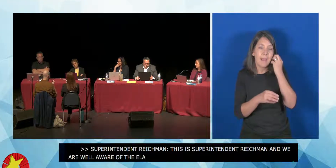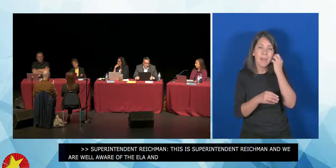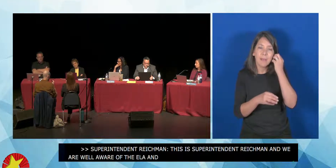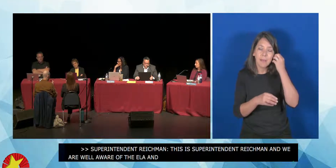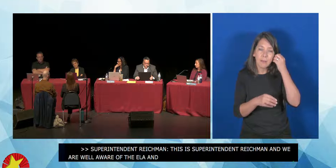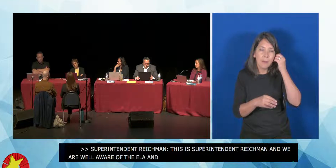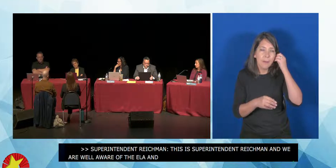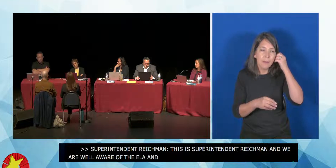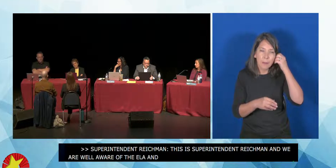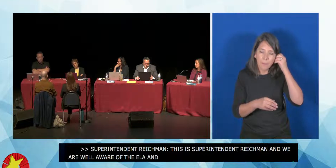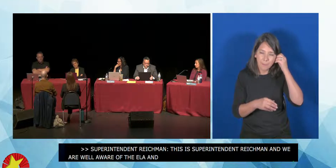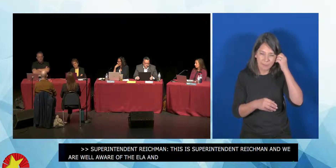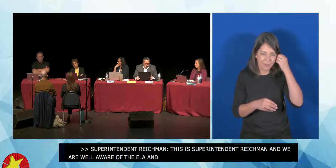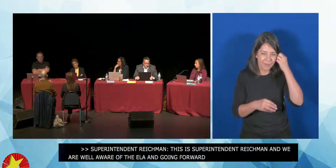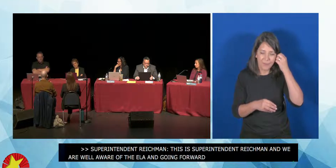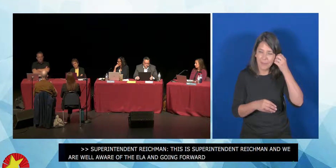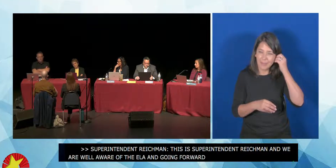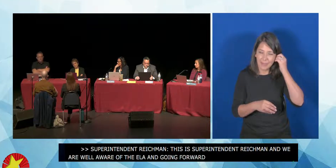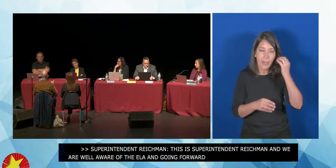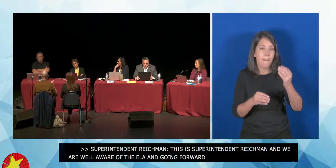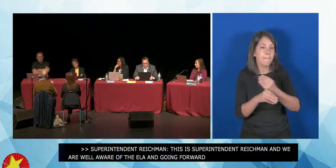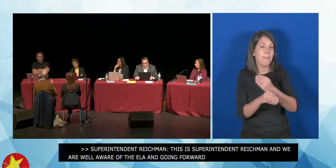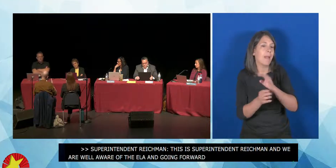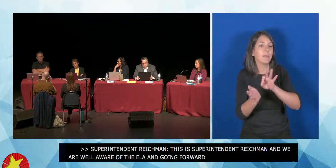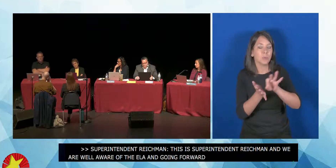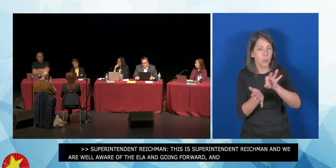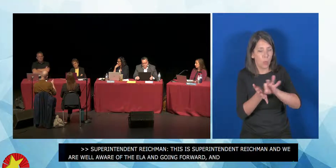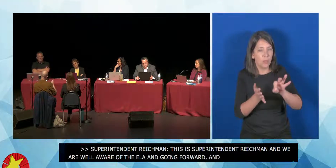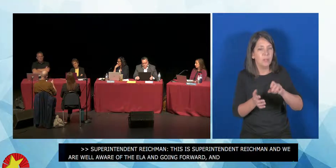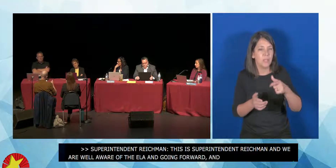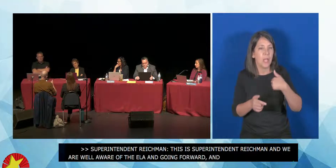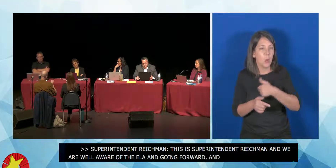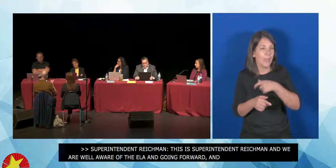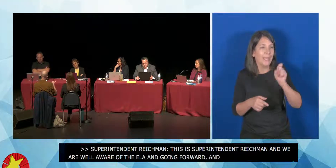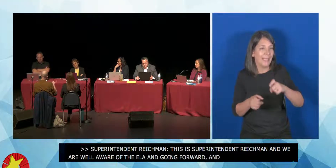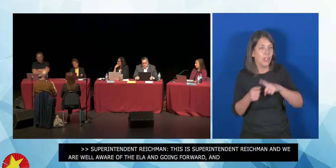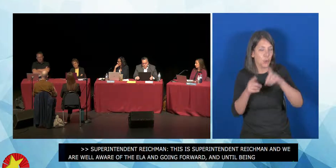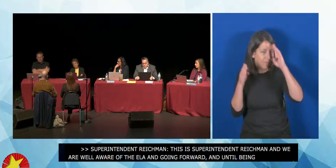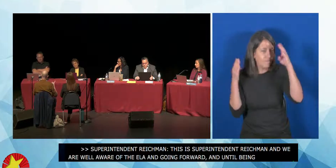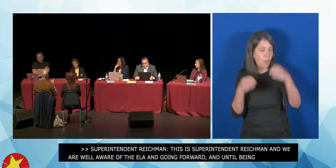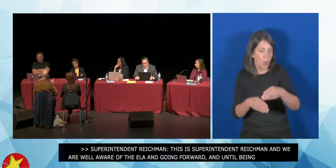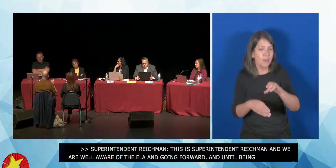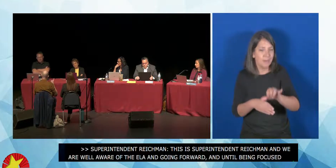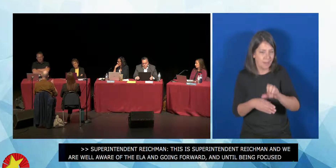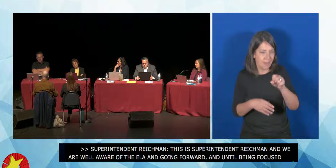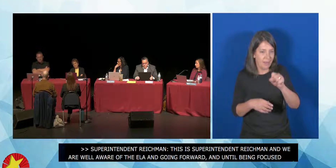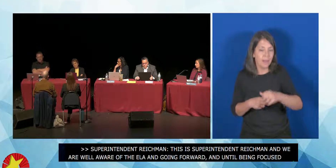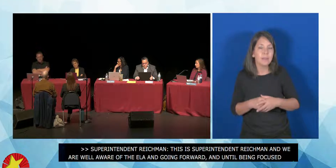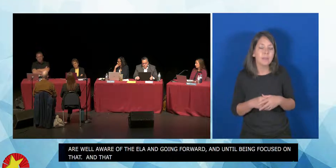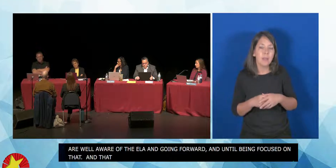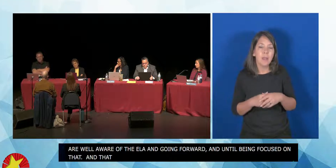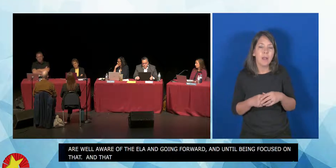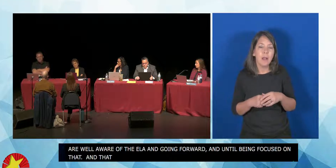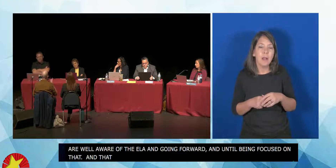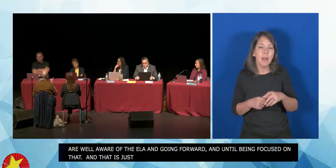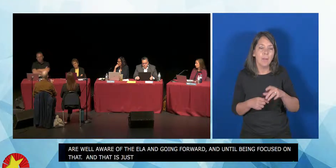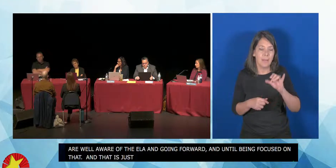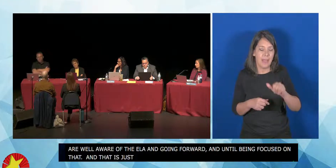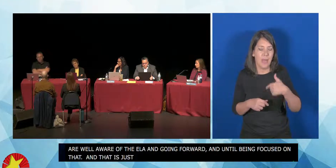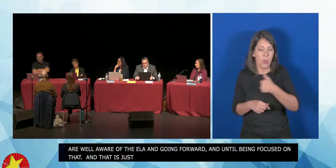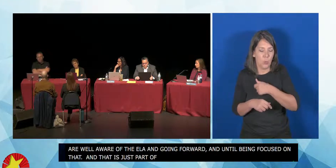we do need a renewed focus on that, which is part of getting back to